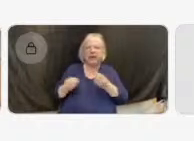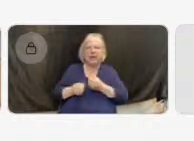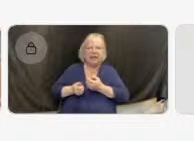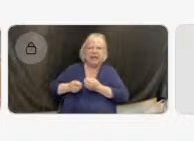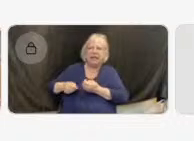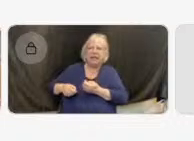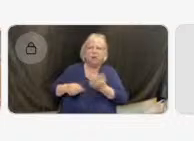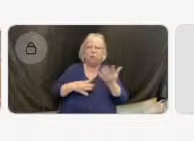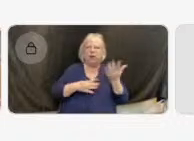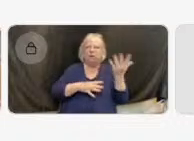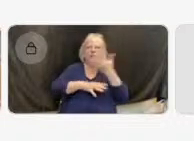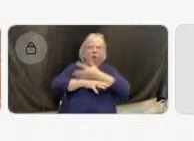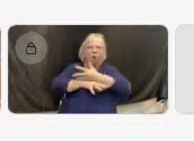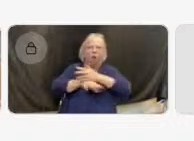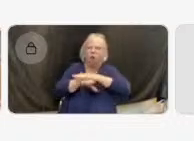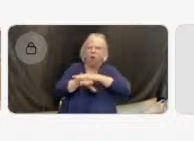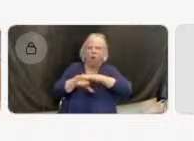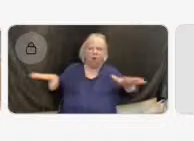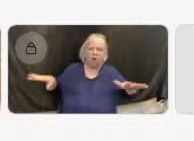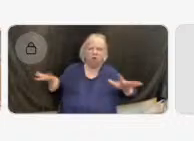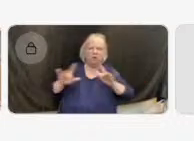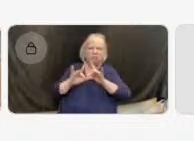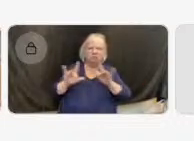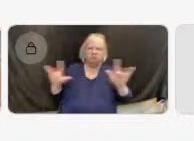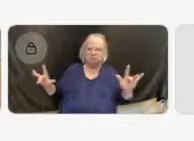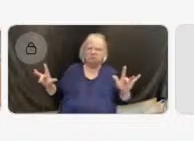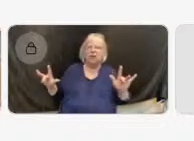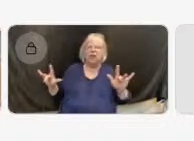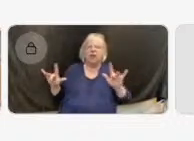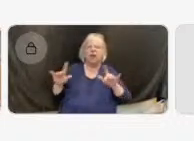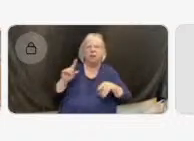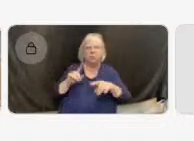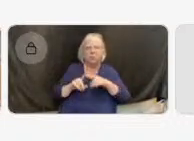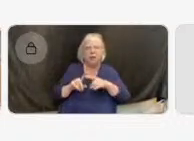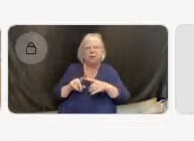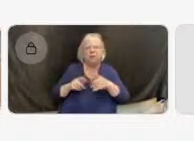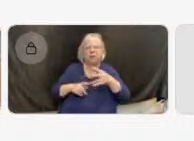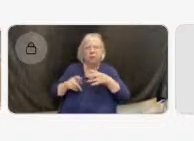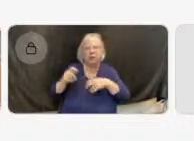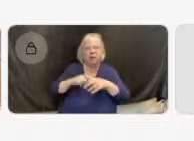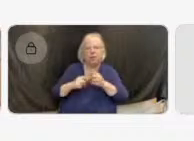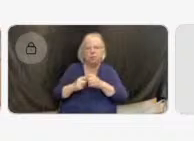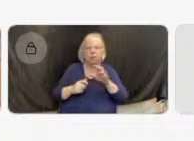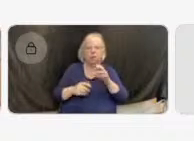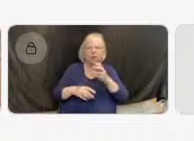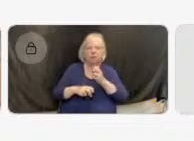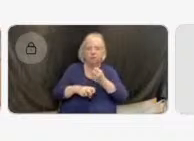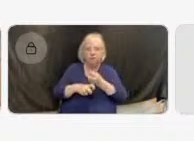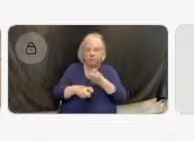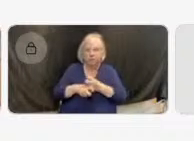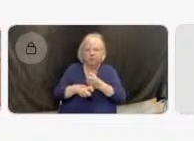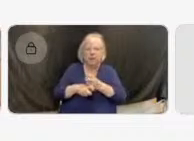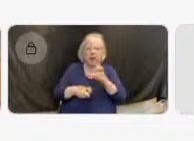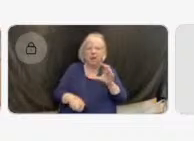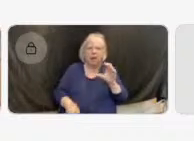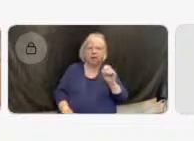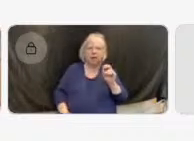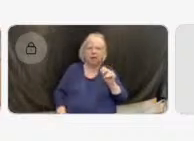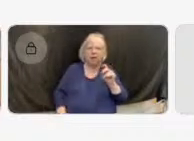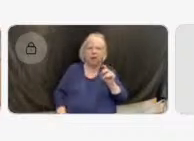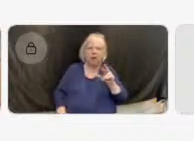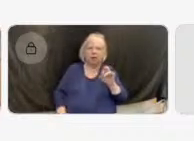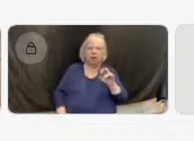170 acres, plus the addition of concrete, asphalt, and structures, plus the elevation drop that is